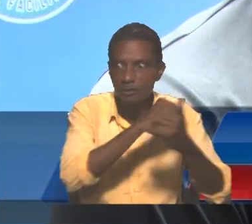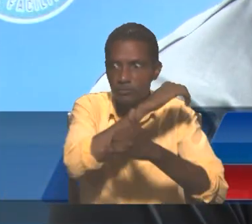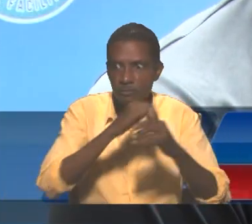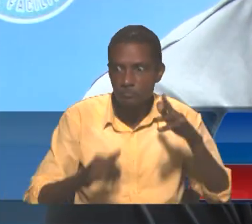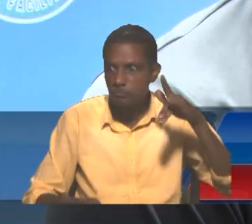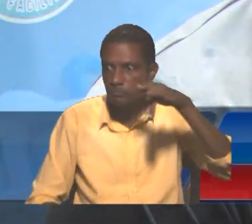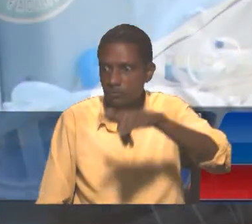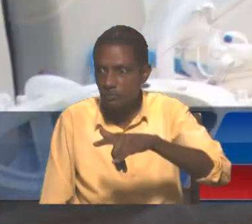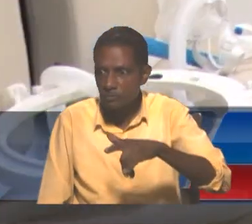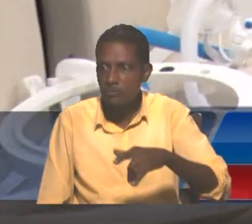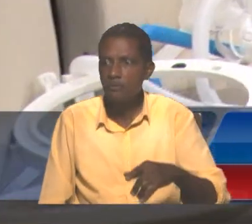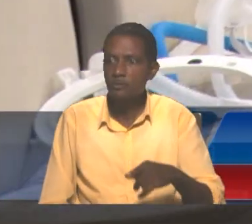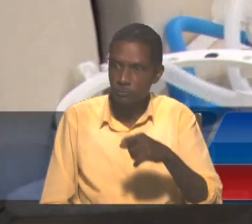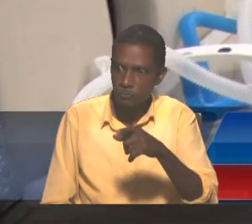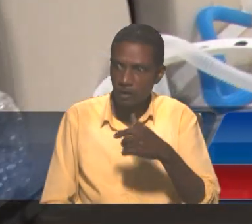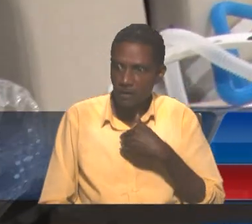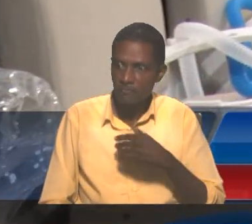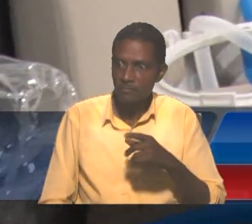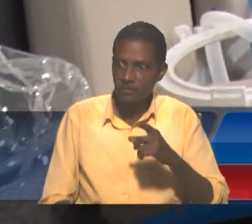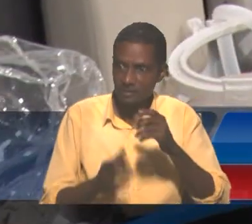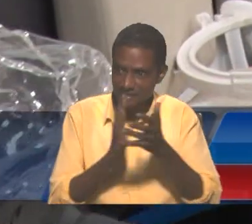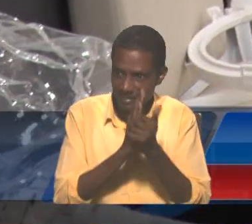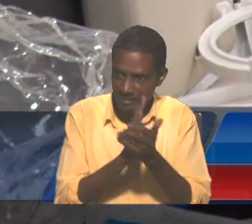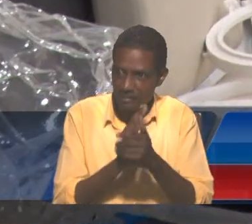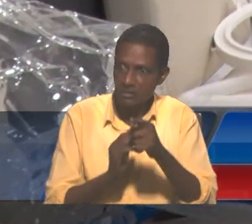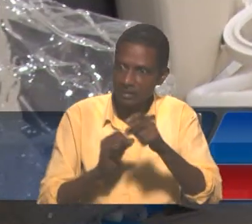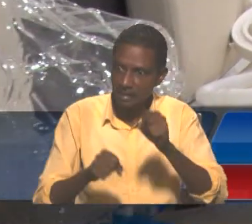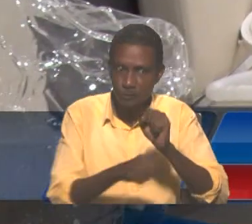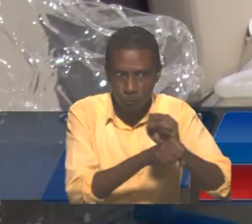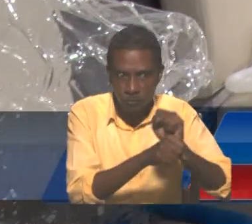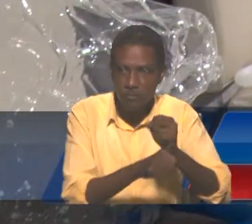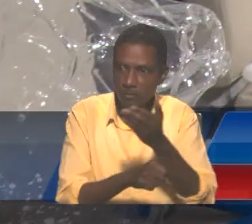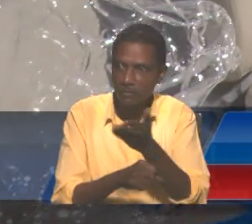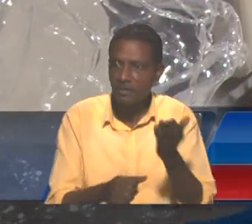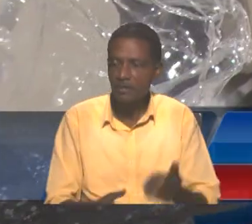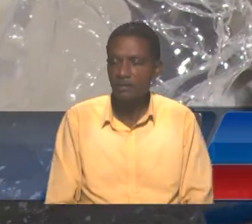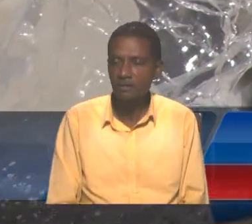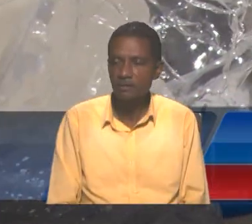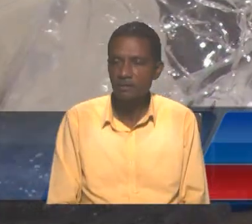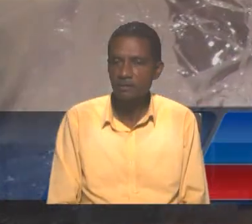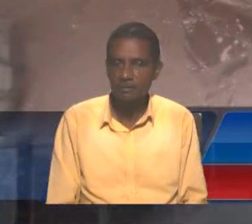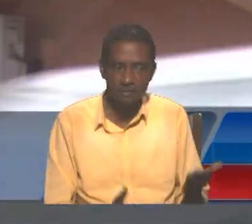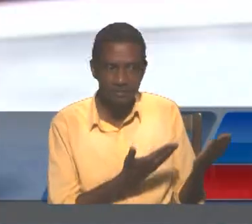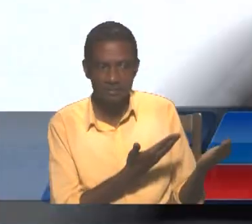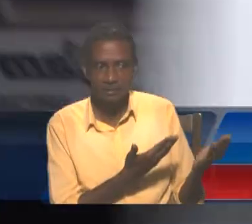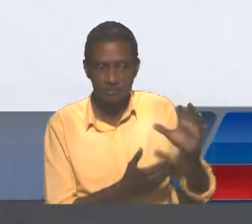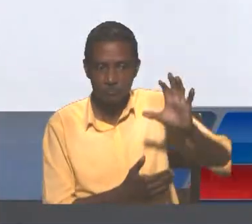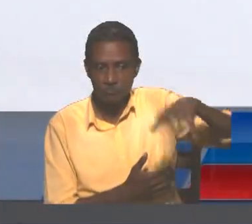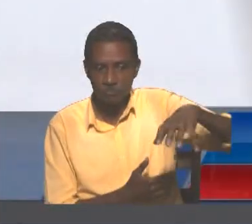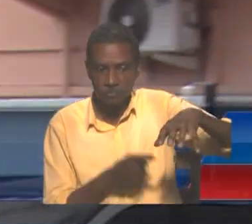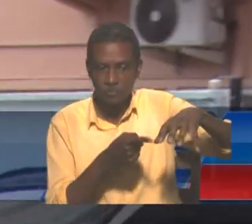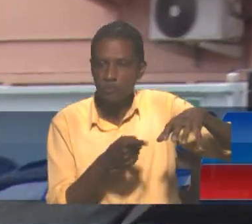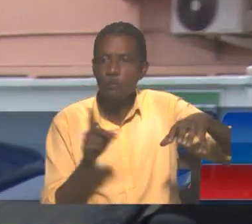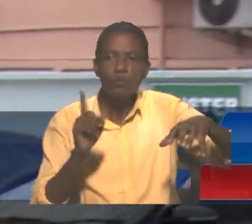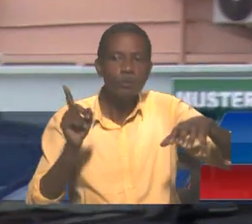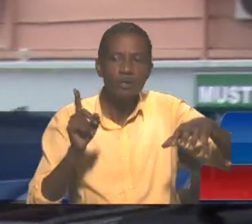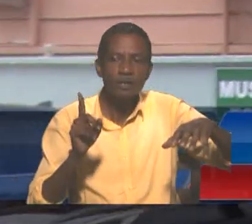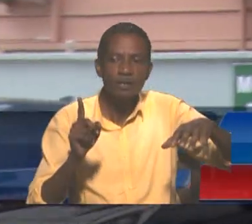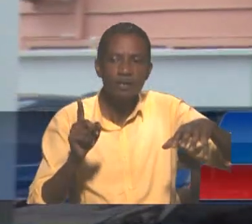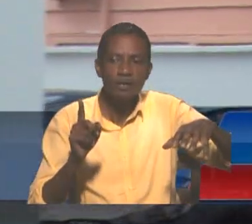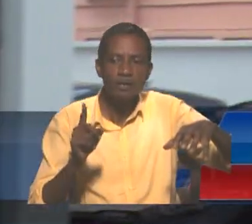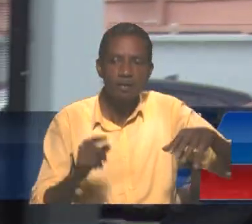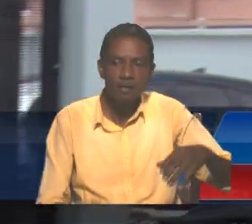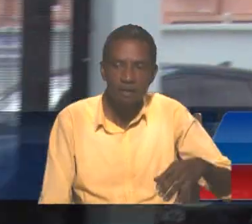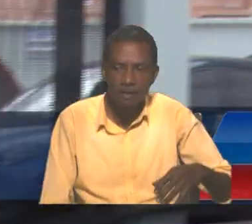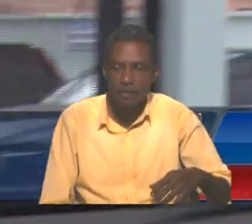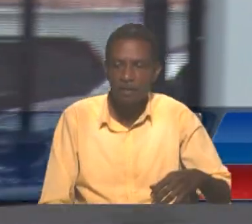with the right qualifications. The country's latest hyperbaric chamber is located at the International Hyperbaric